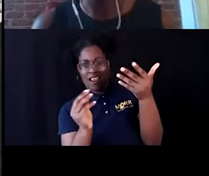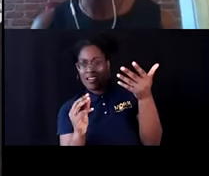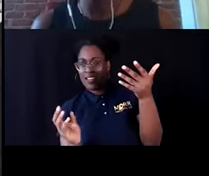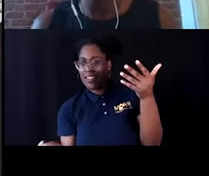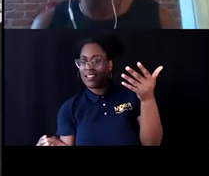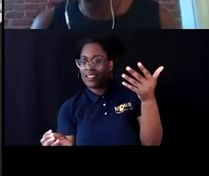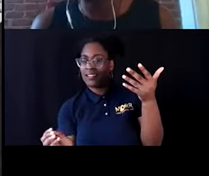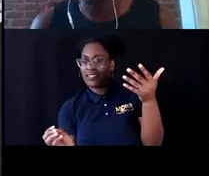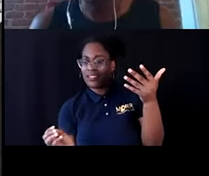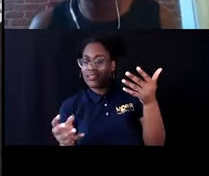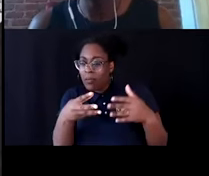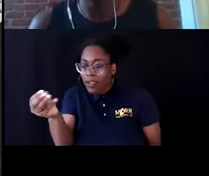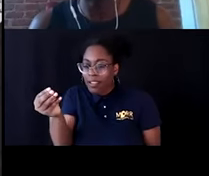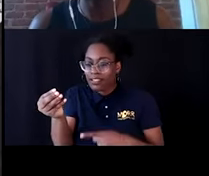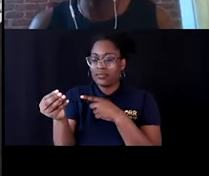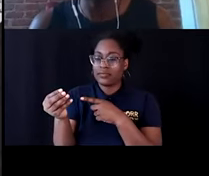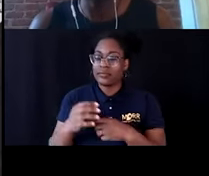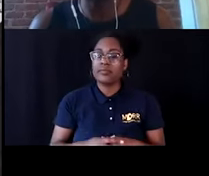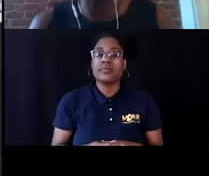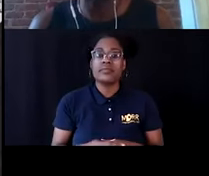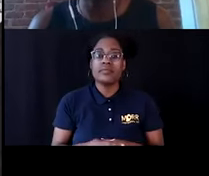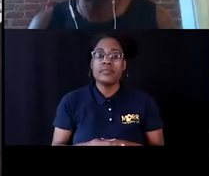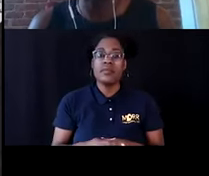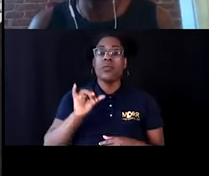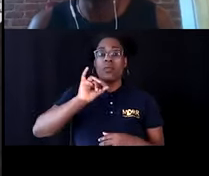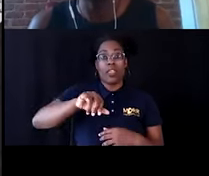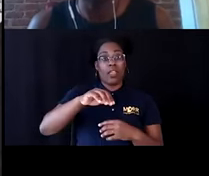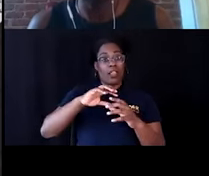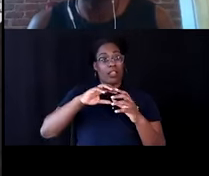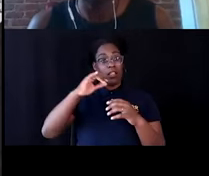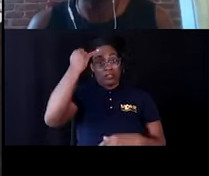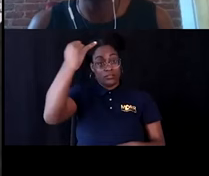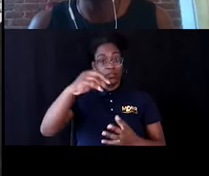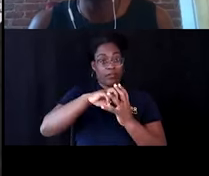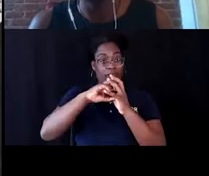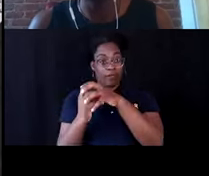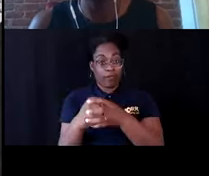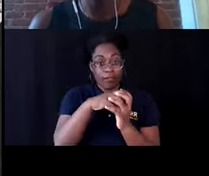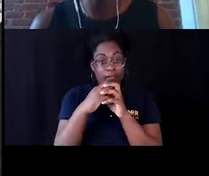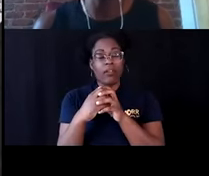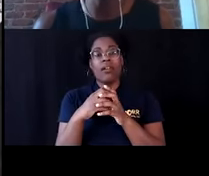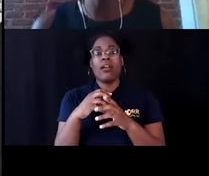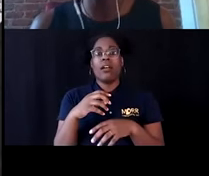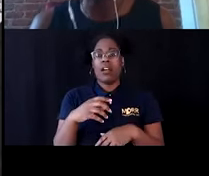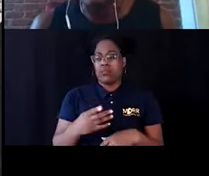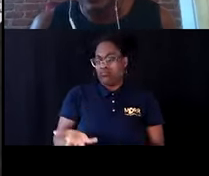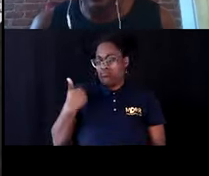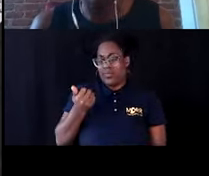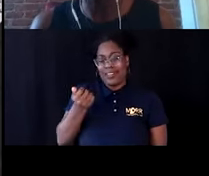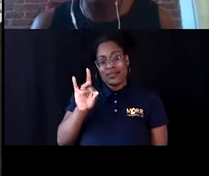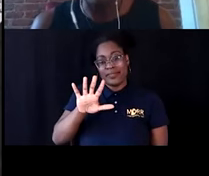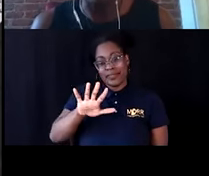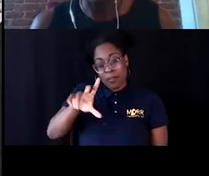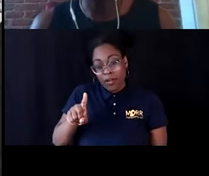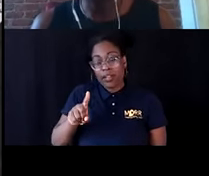time. Sojourner Truth at the Women's Rights Convention in Akron, Ohio in 1851 had to intervene